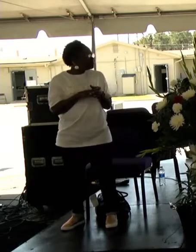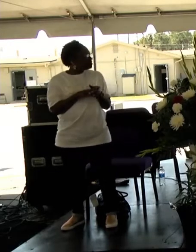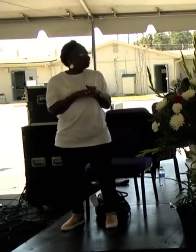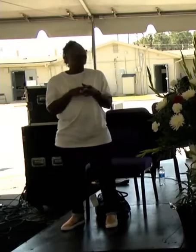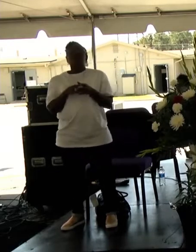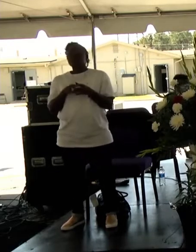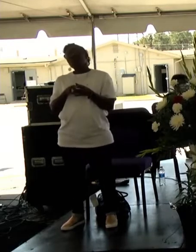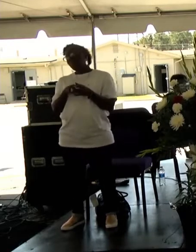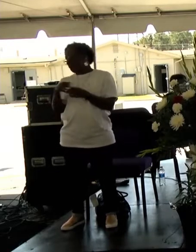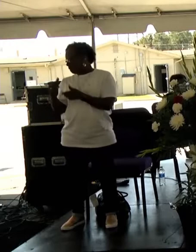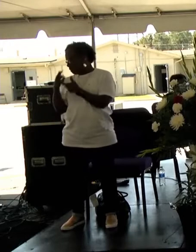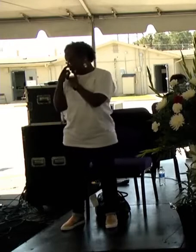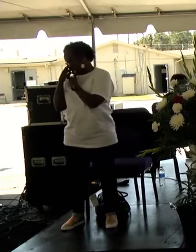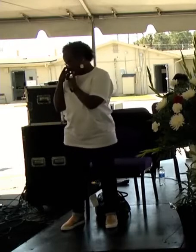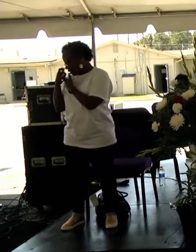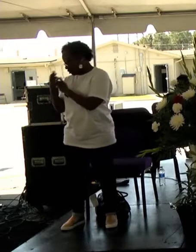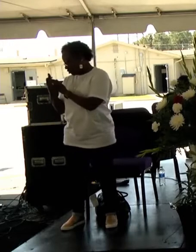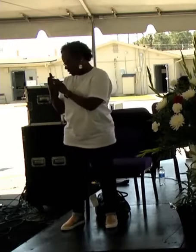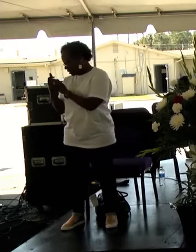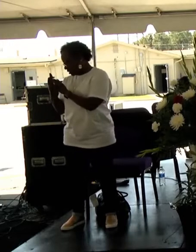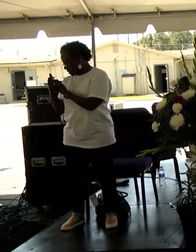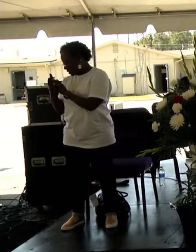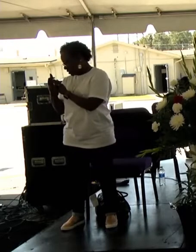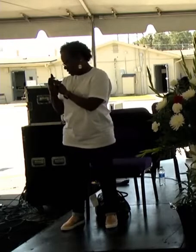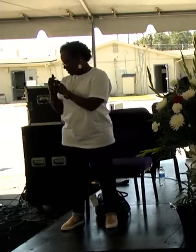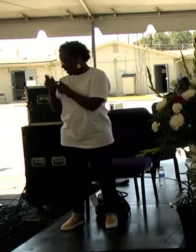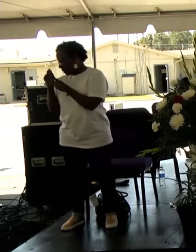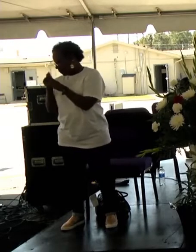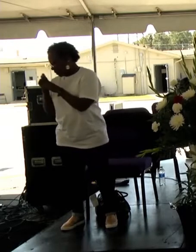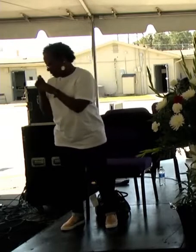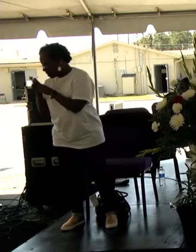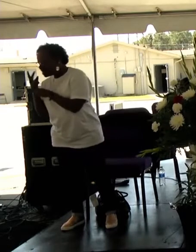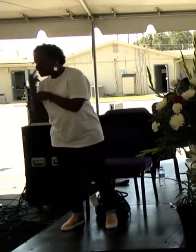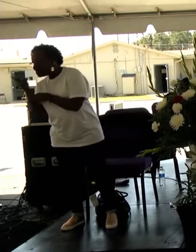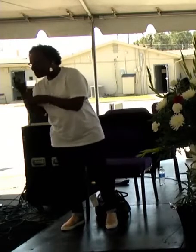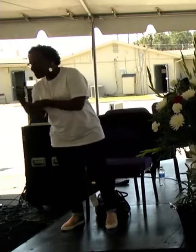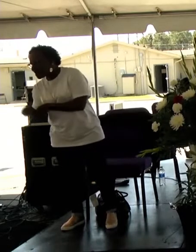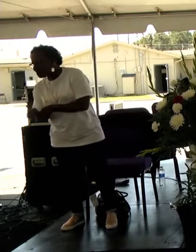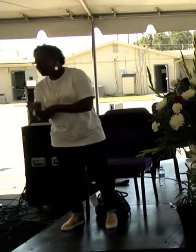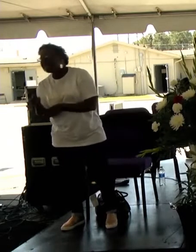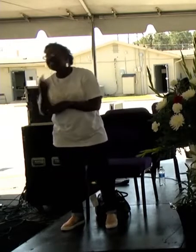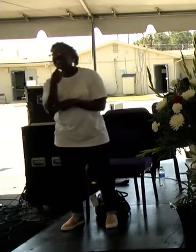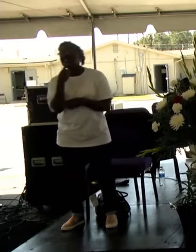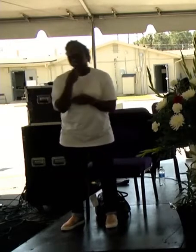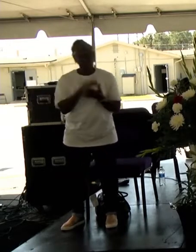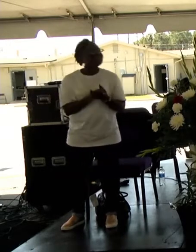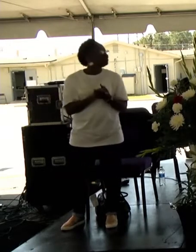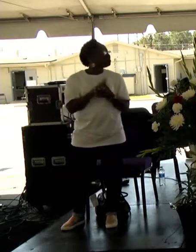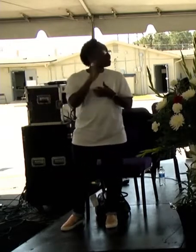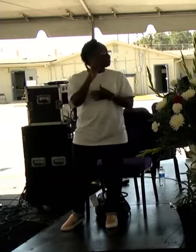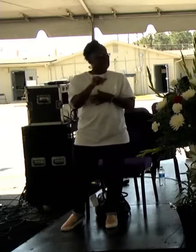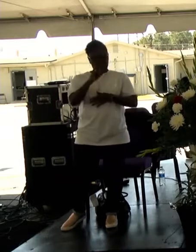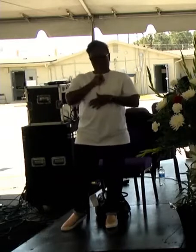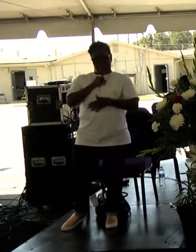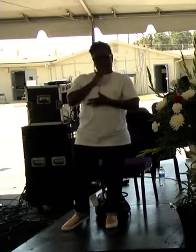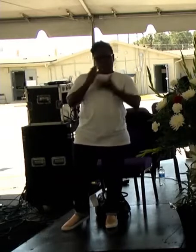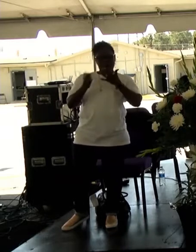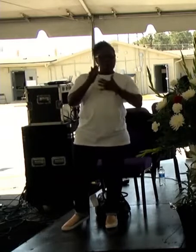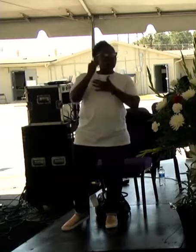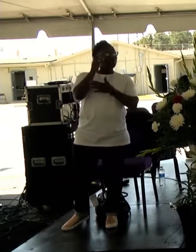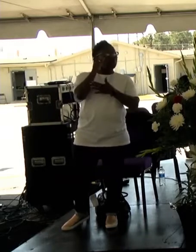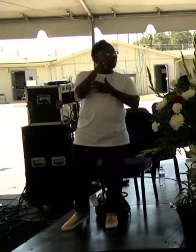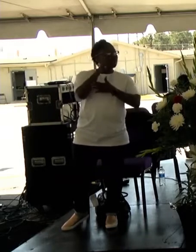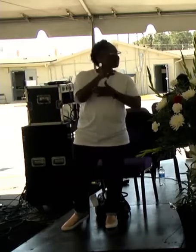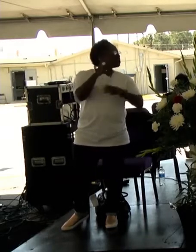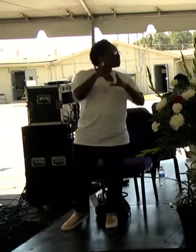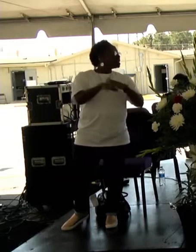to intriguing instigation. Watch the way he instigates this. He says, that I may know